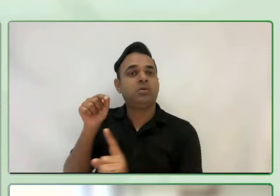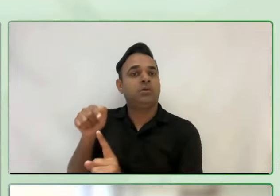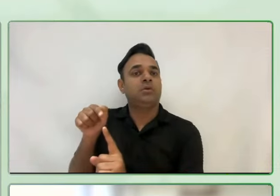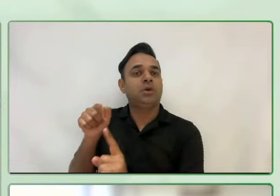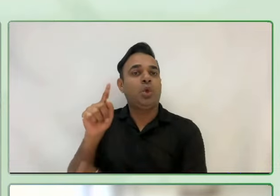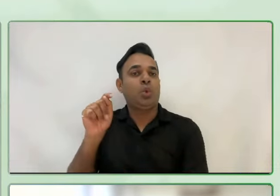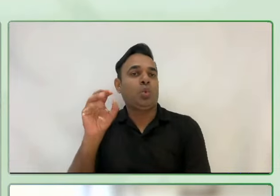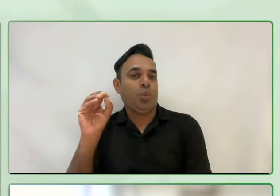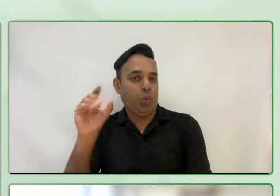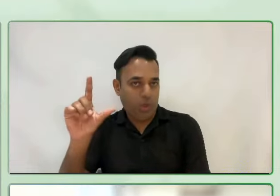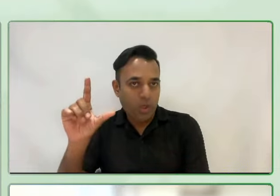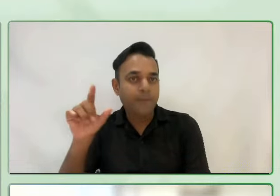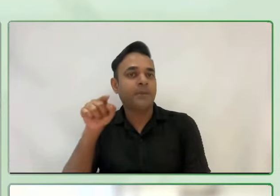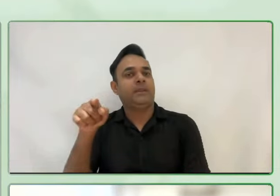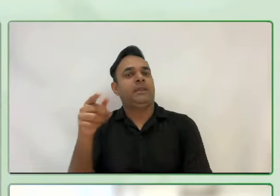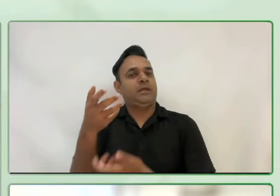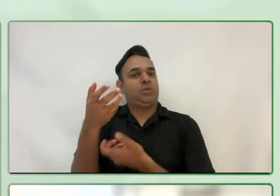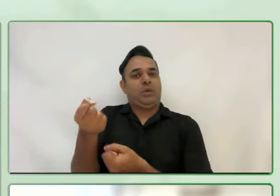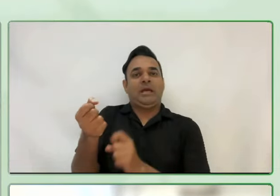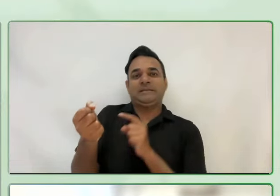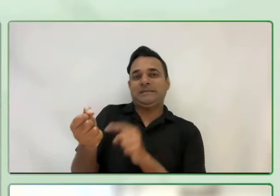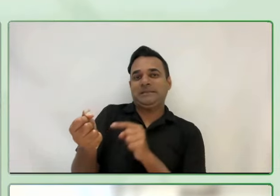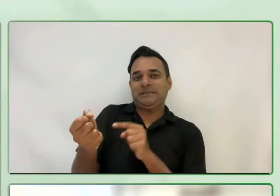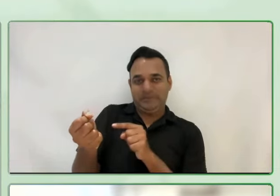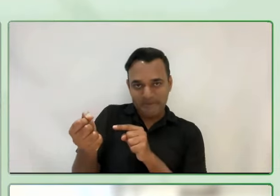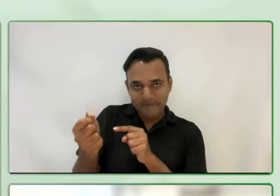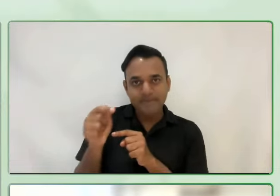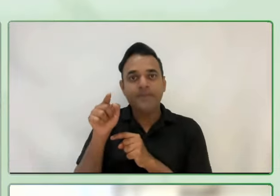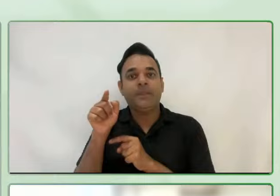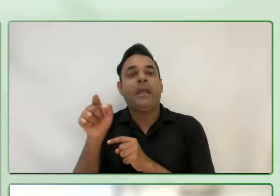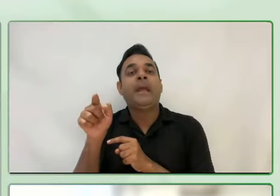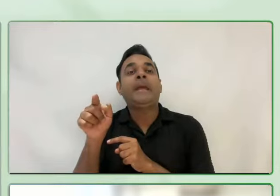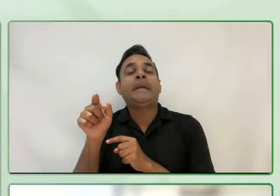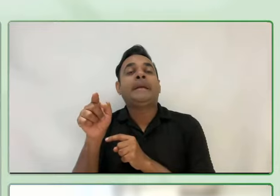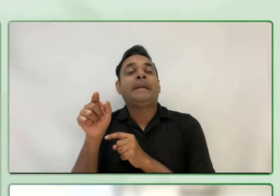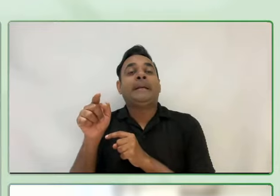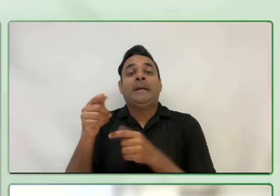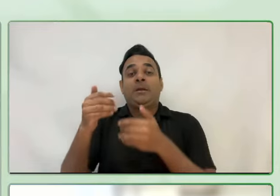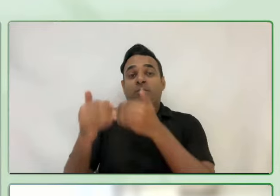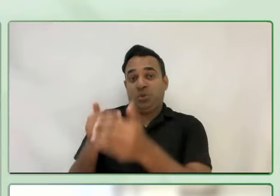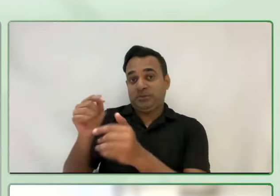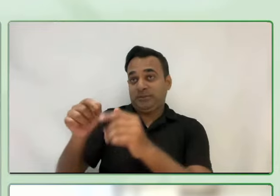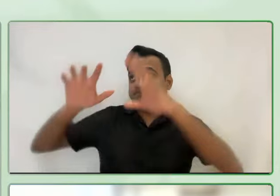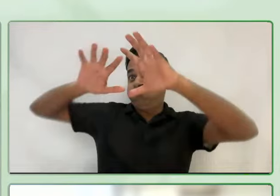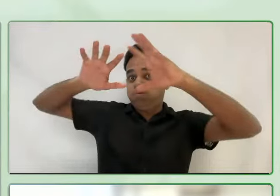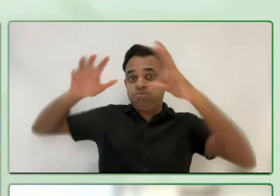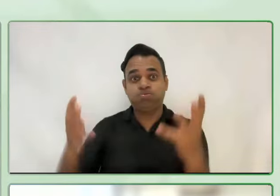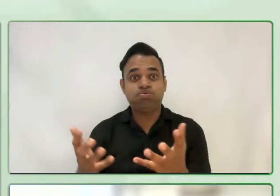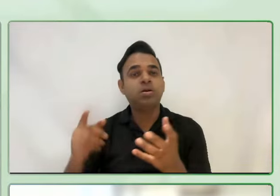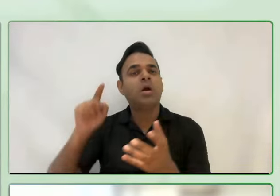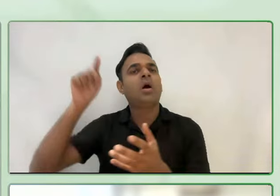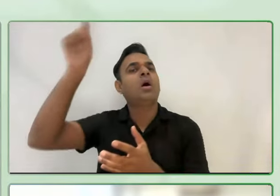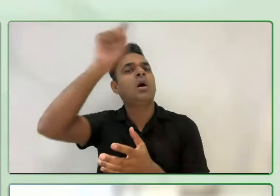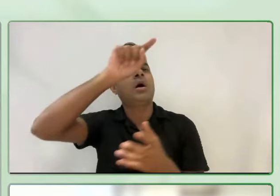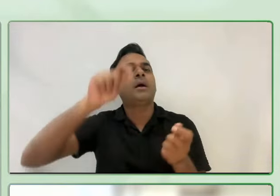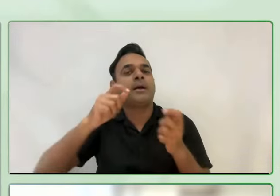many people pretend they need a Braille keyboard, you know? But the point that Andy makes is you design a system for the